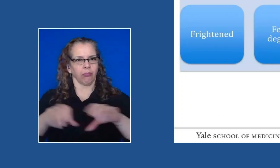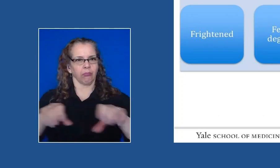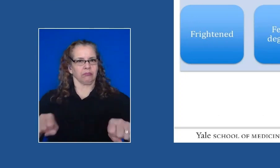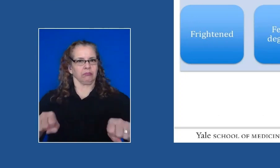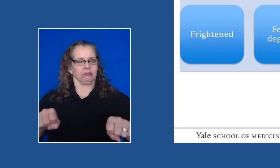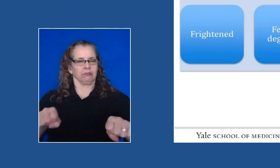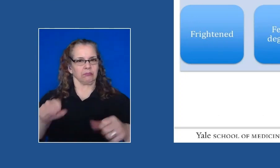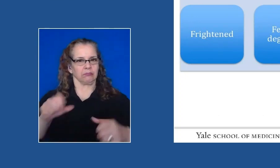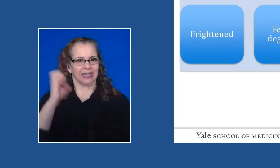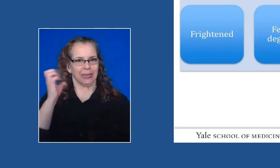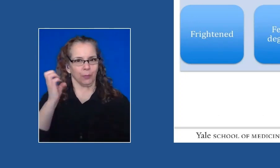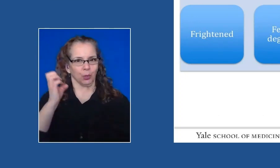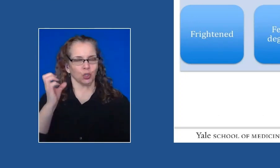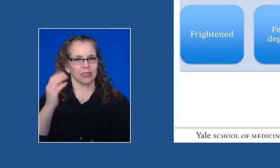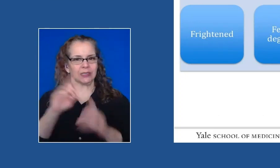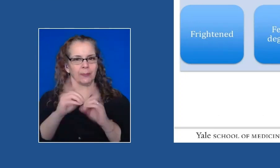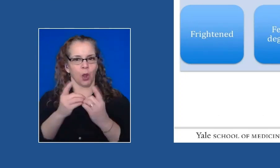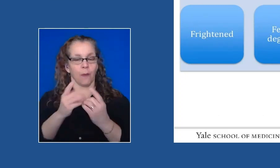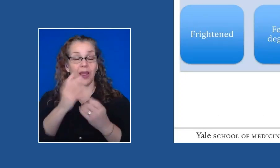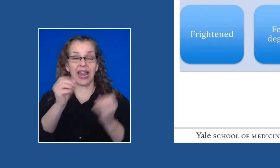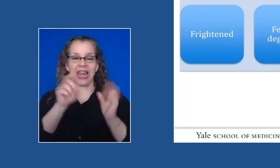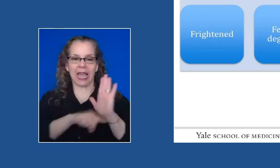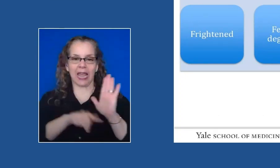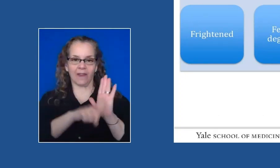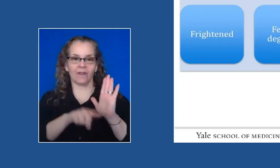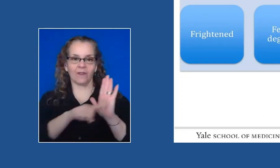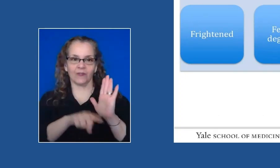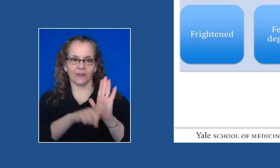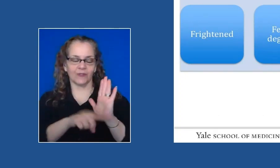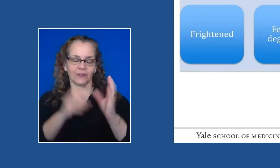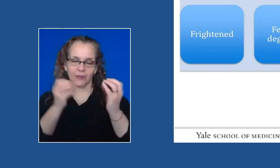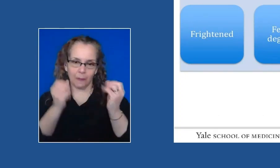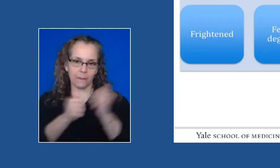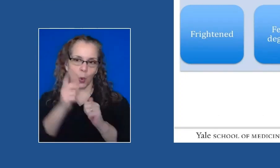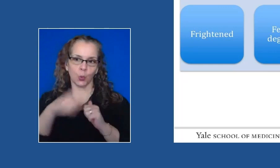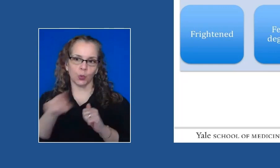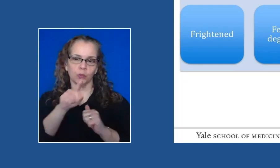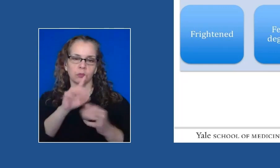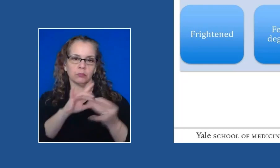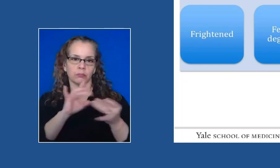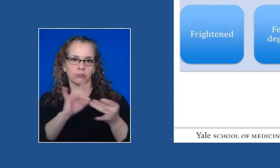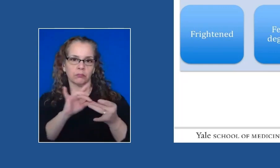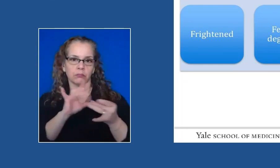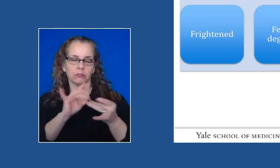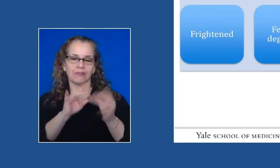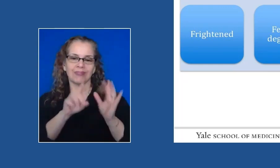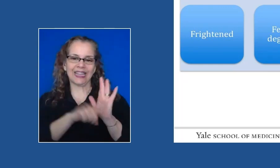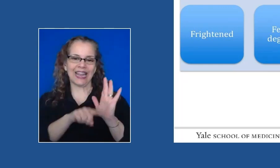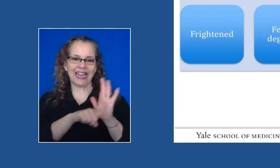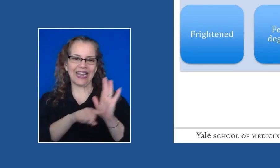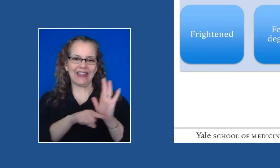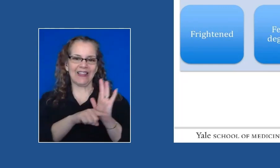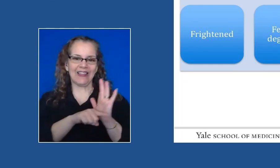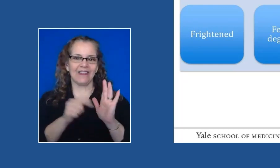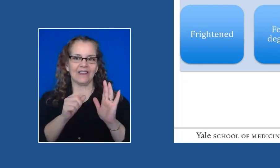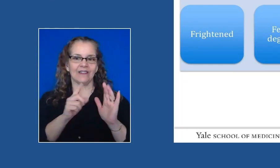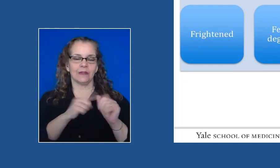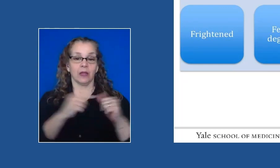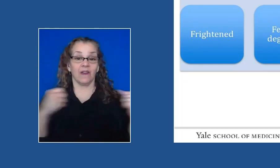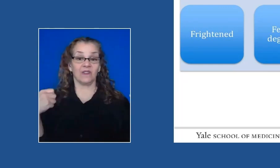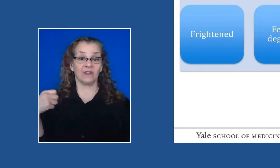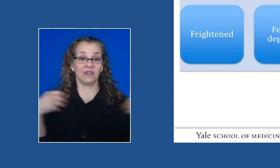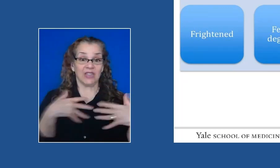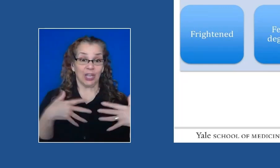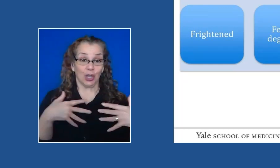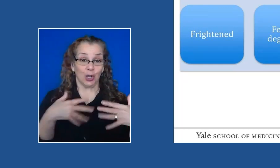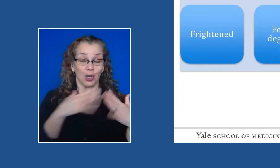surprisingly, it was a whole host of negative responses leading to lasting consequences, anywhere from immediate fear and anger all the